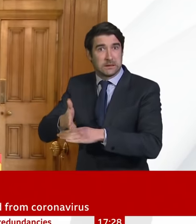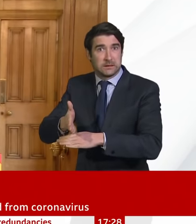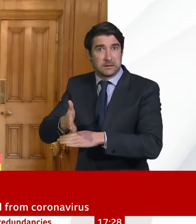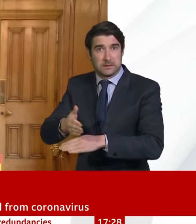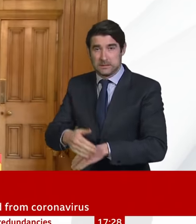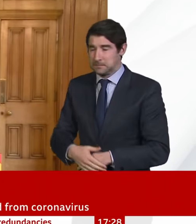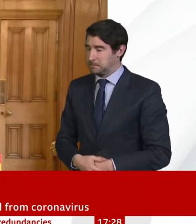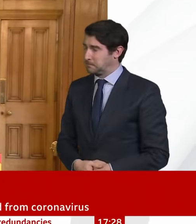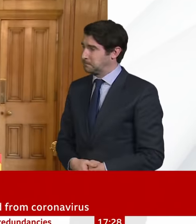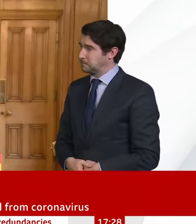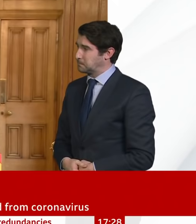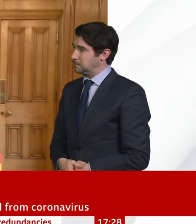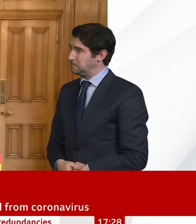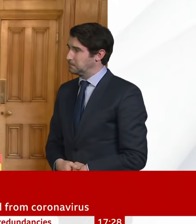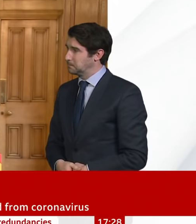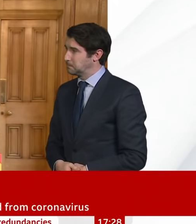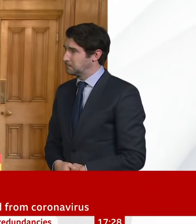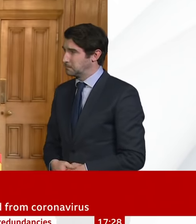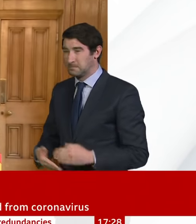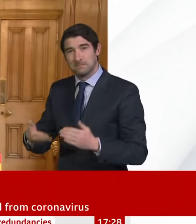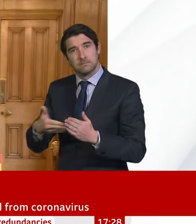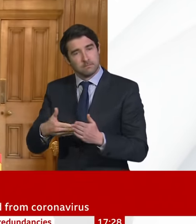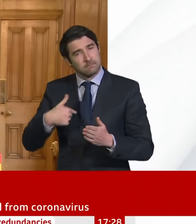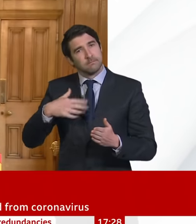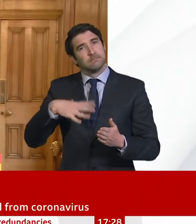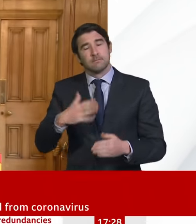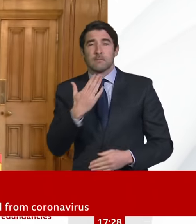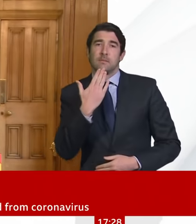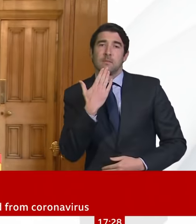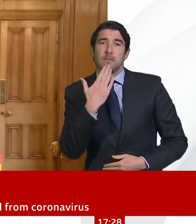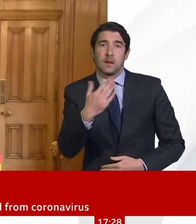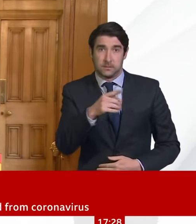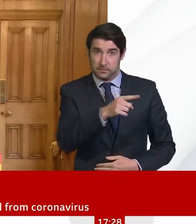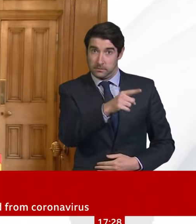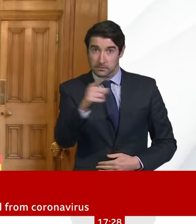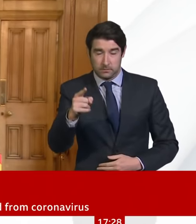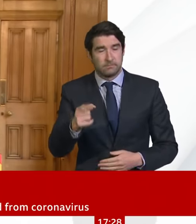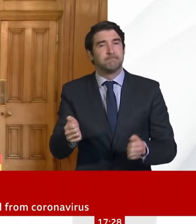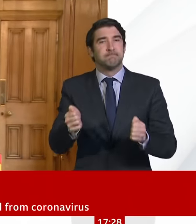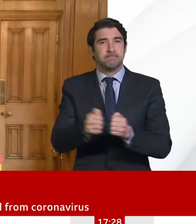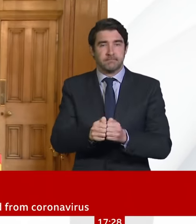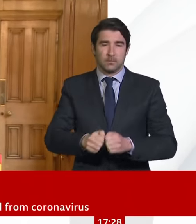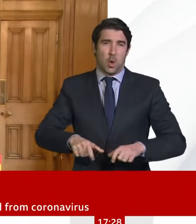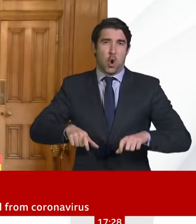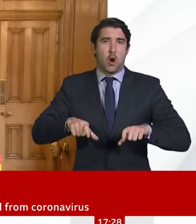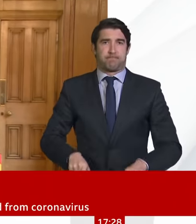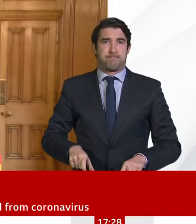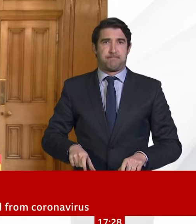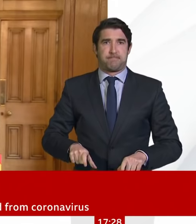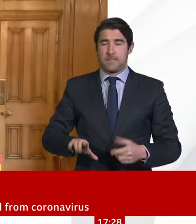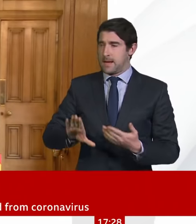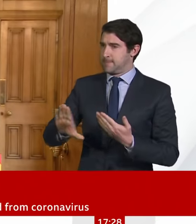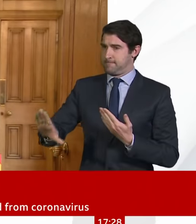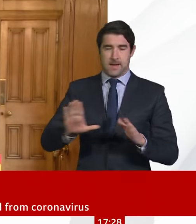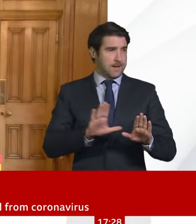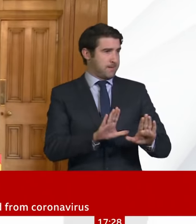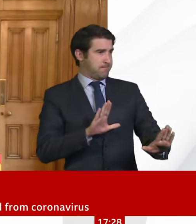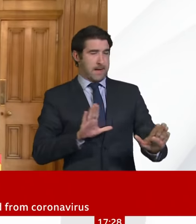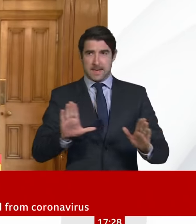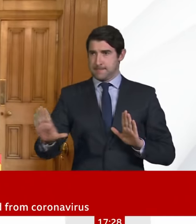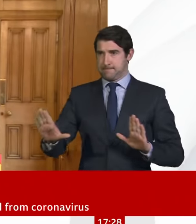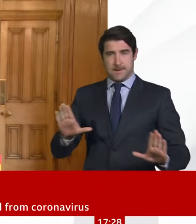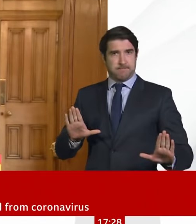followed the social distancing guidelines and the admirable fortitude and spirit of the British people in